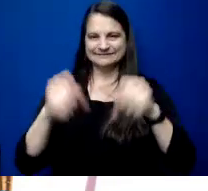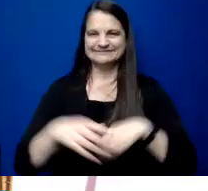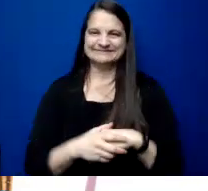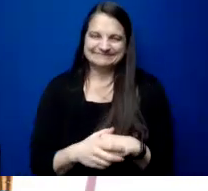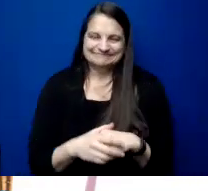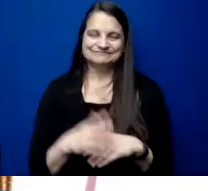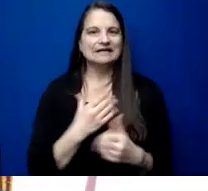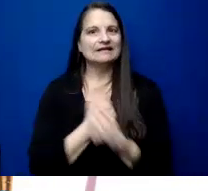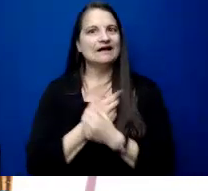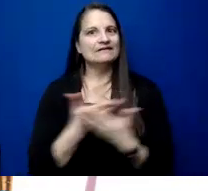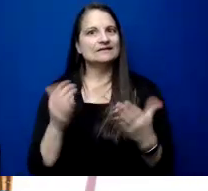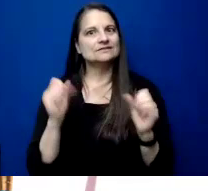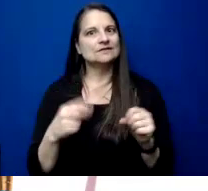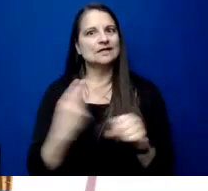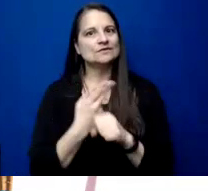AT.